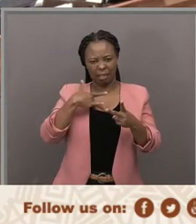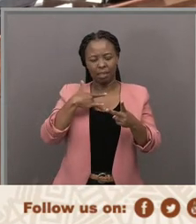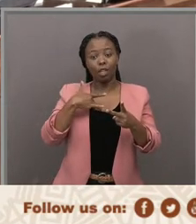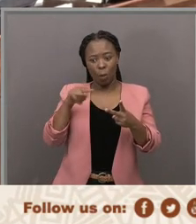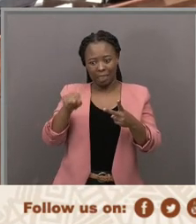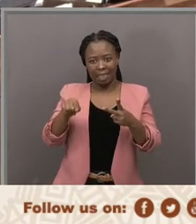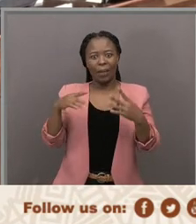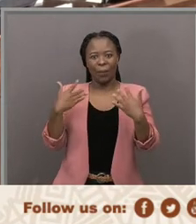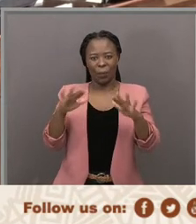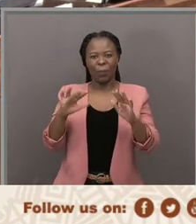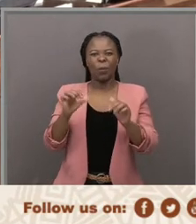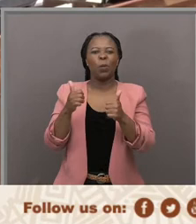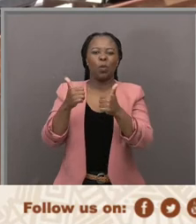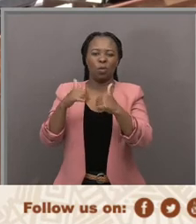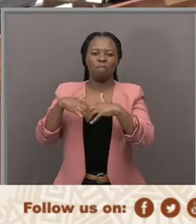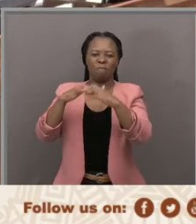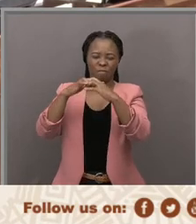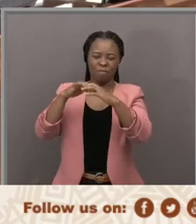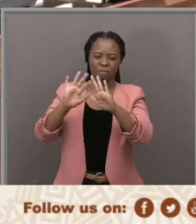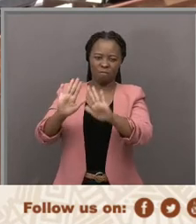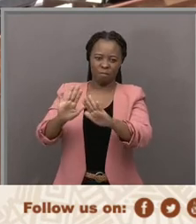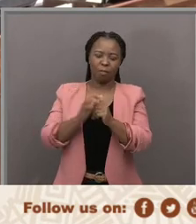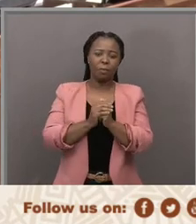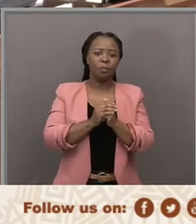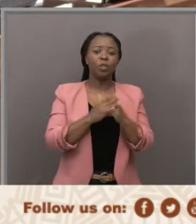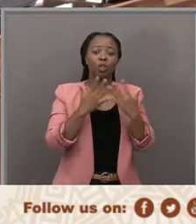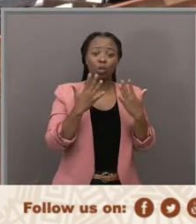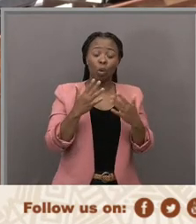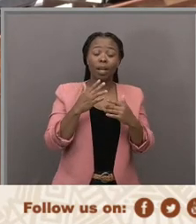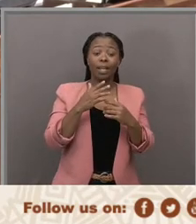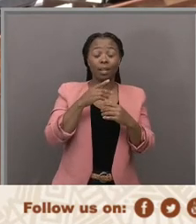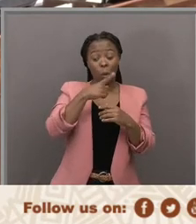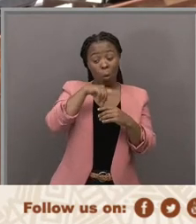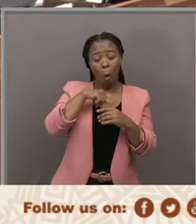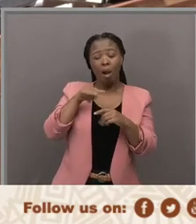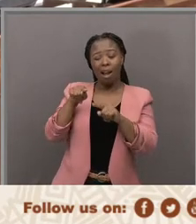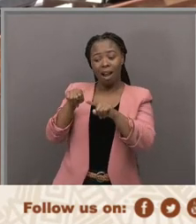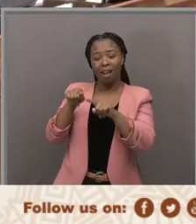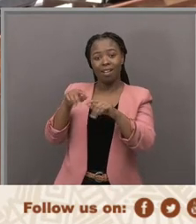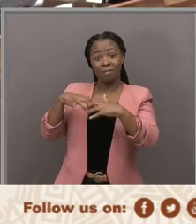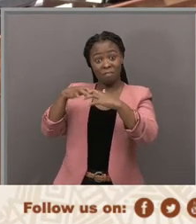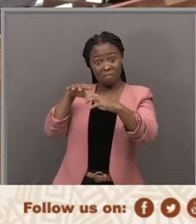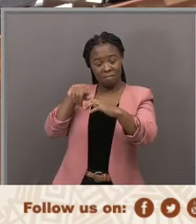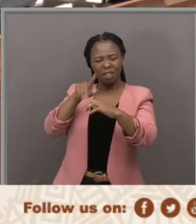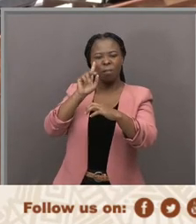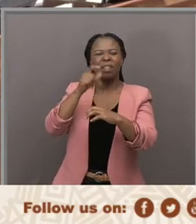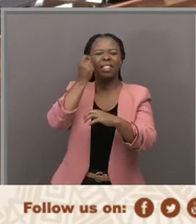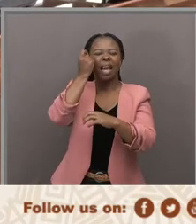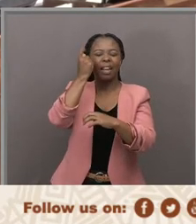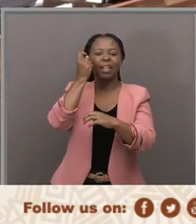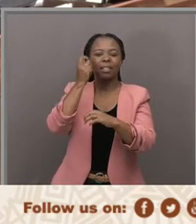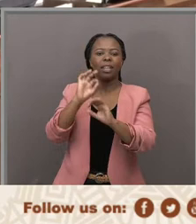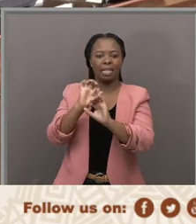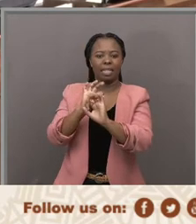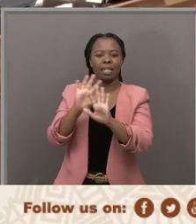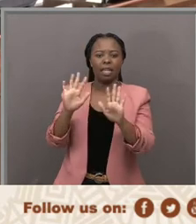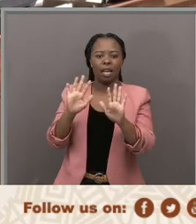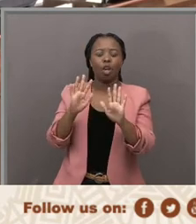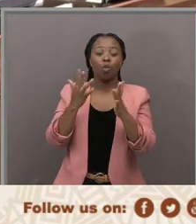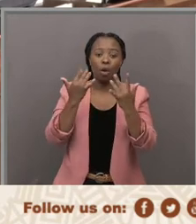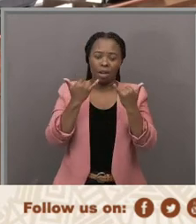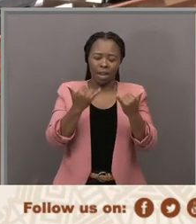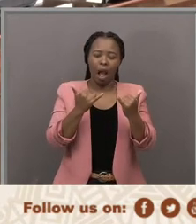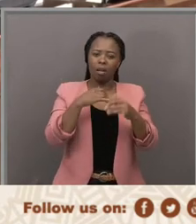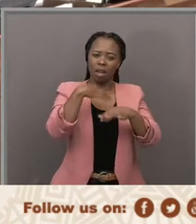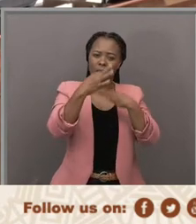understood. That investment has to be understood. And it takes me to the other important issue